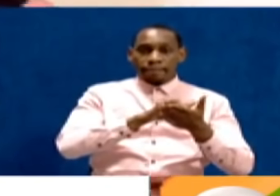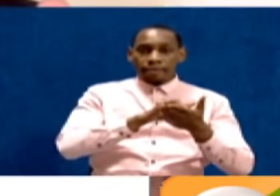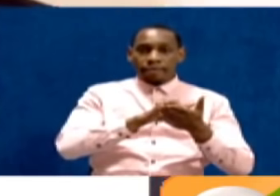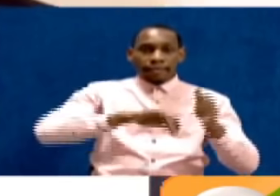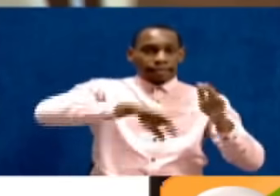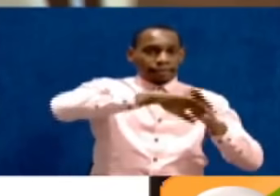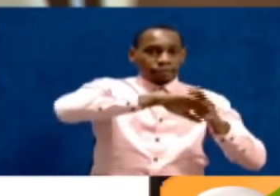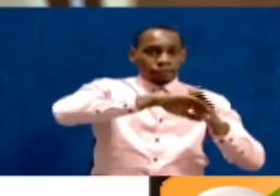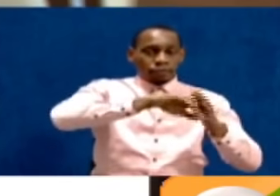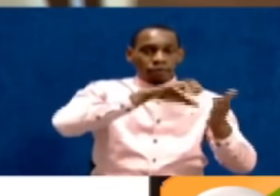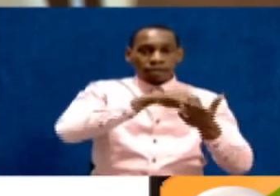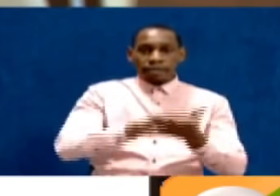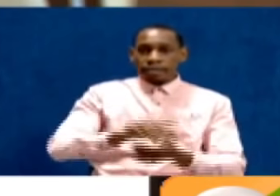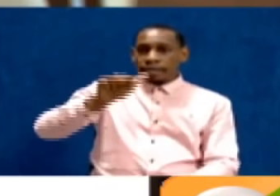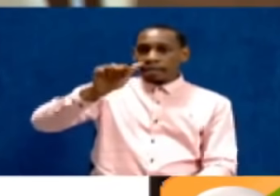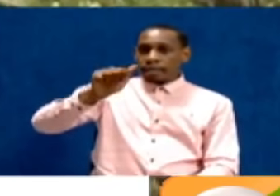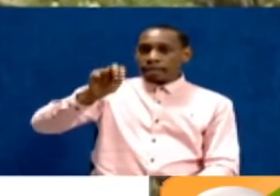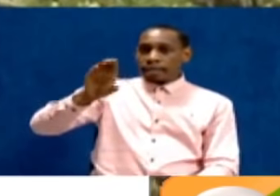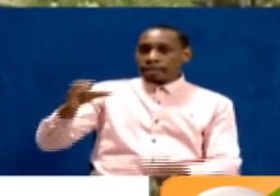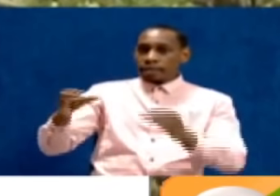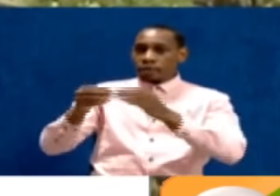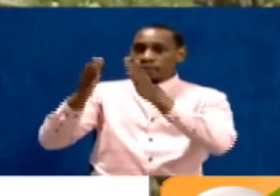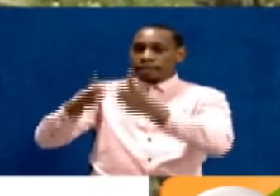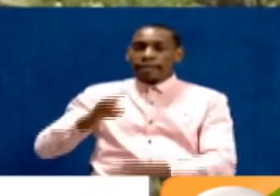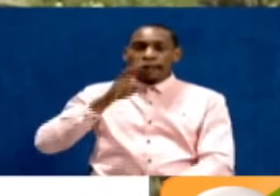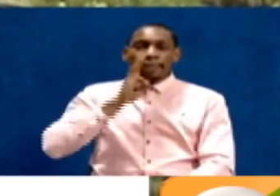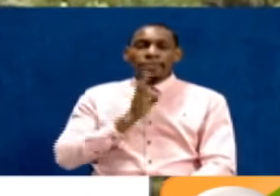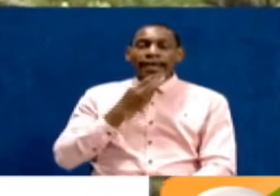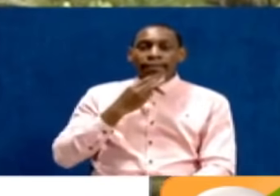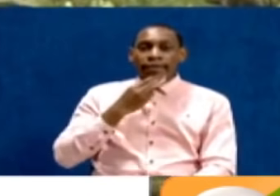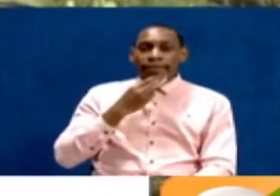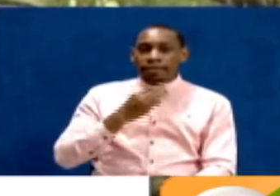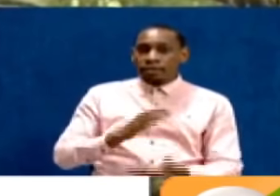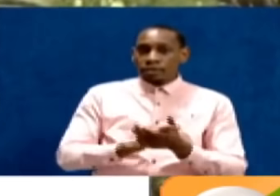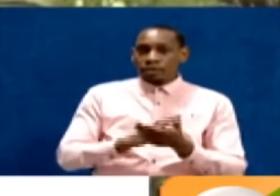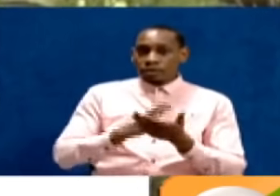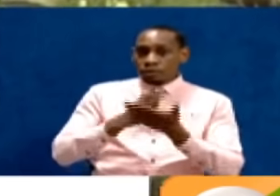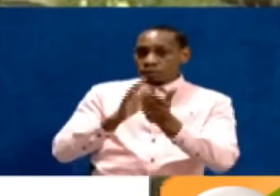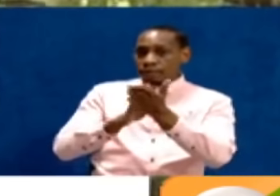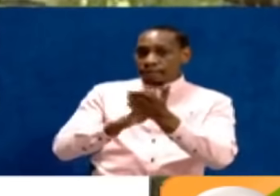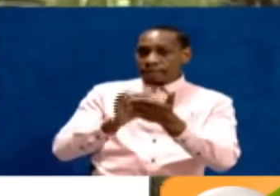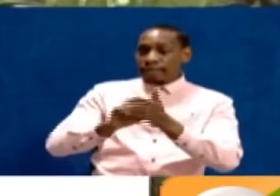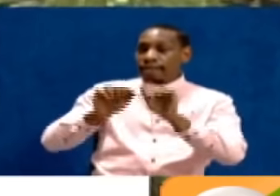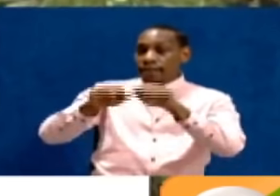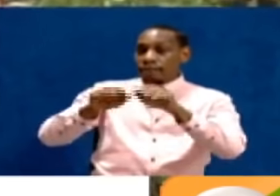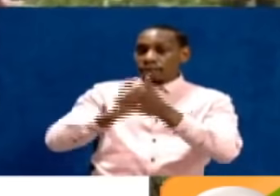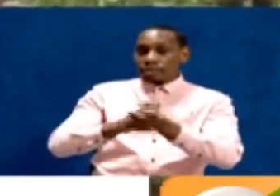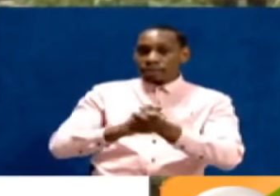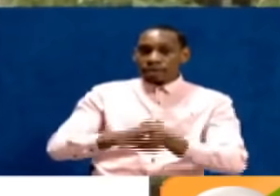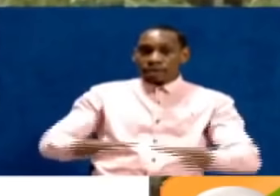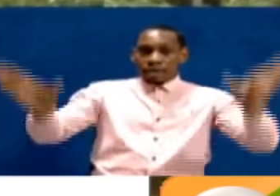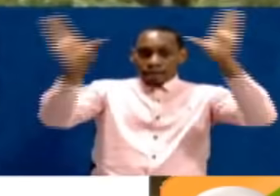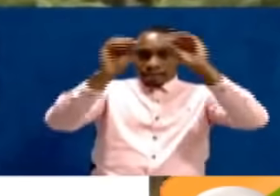That's the soccer side of it. ANC party leader Musalia Mudavadi has been fronted as a possible